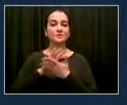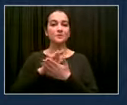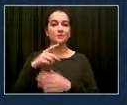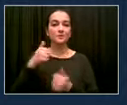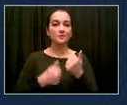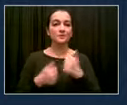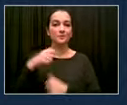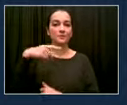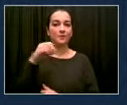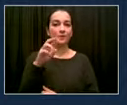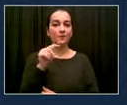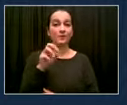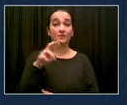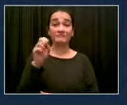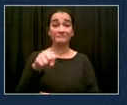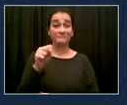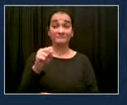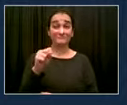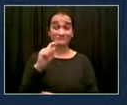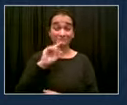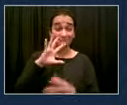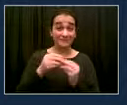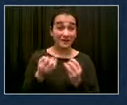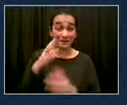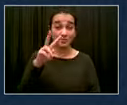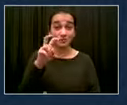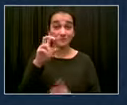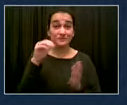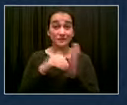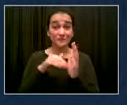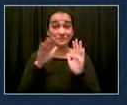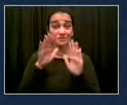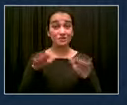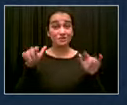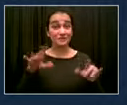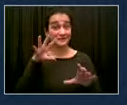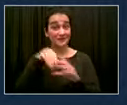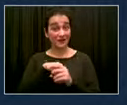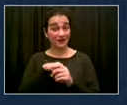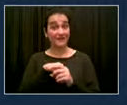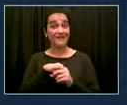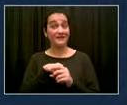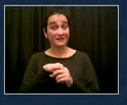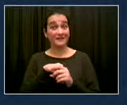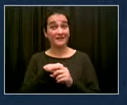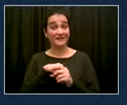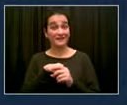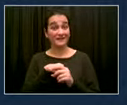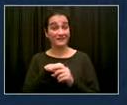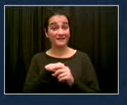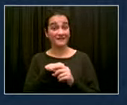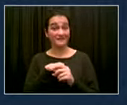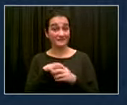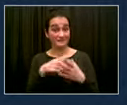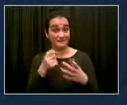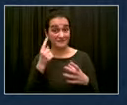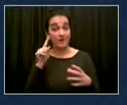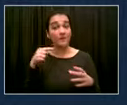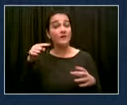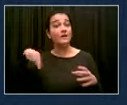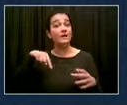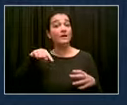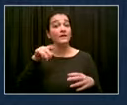things was that 50% of those students who participated in summarizing had been fully remote the year before. And so we talked a